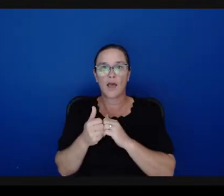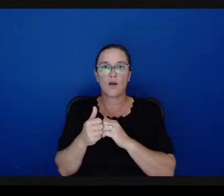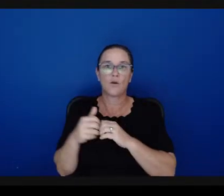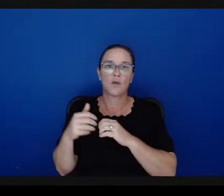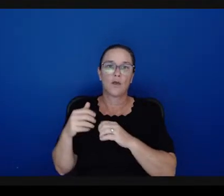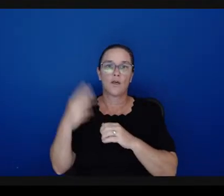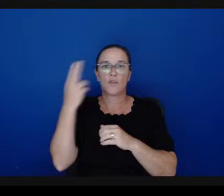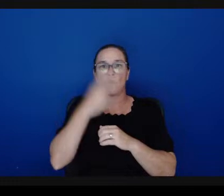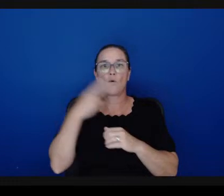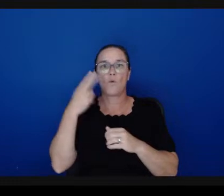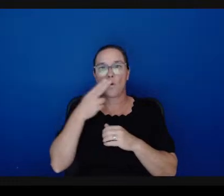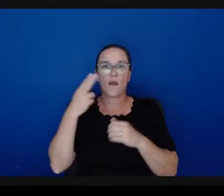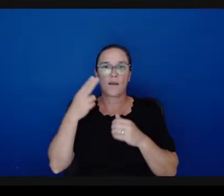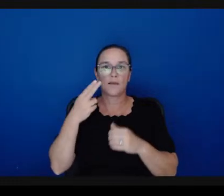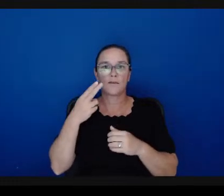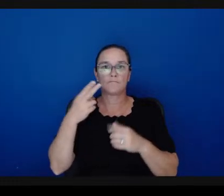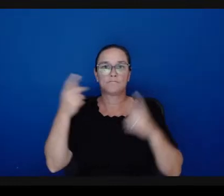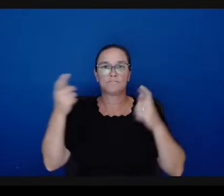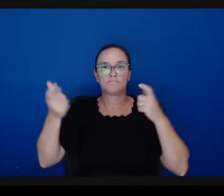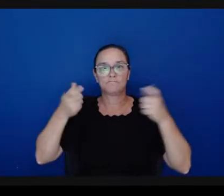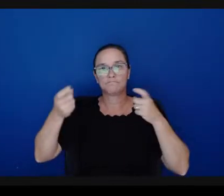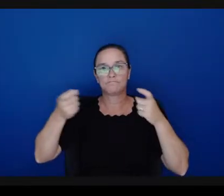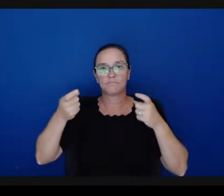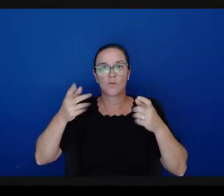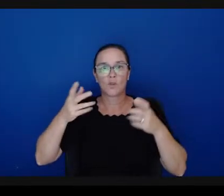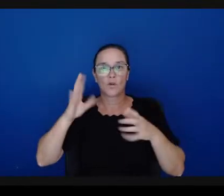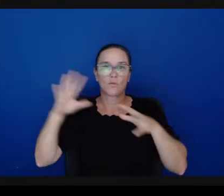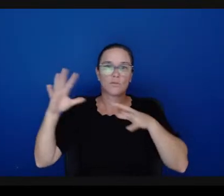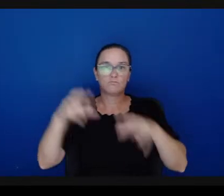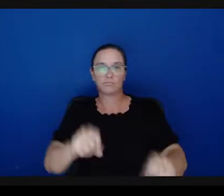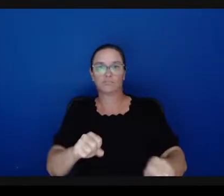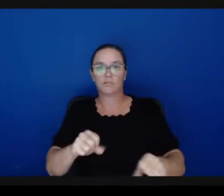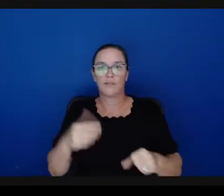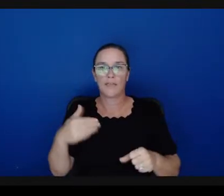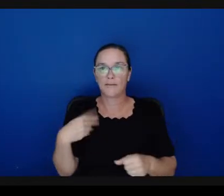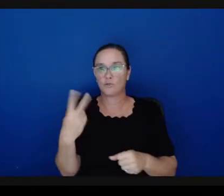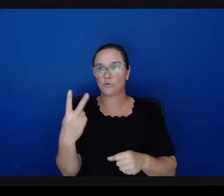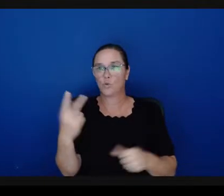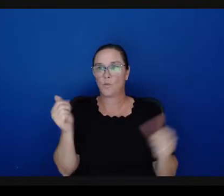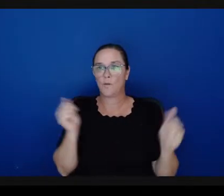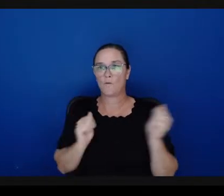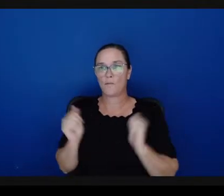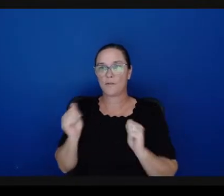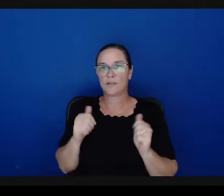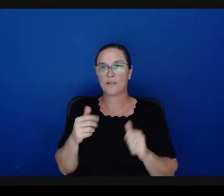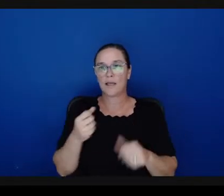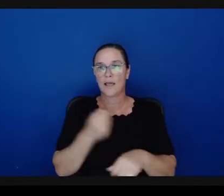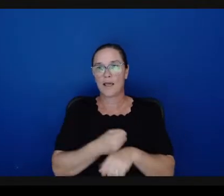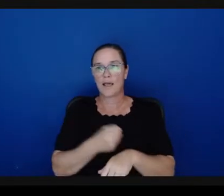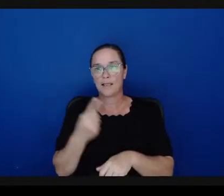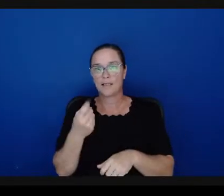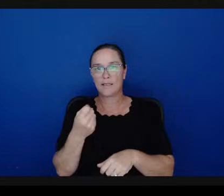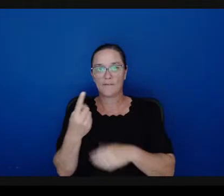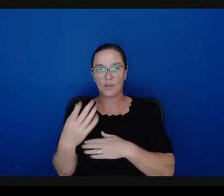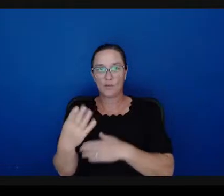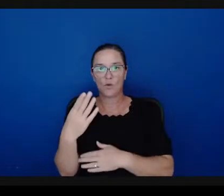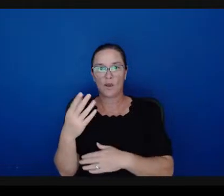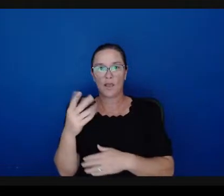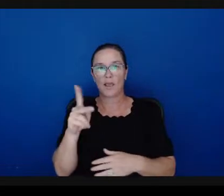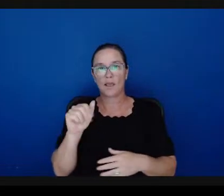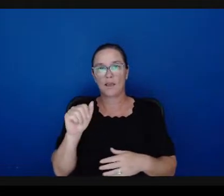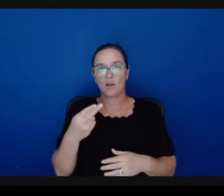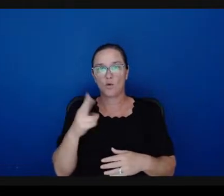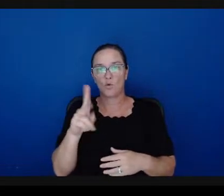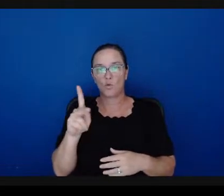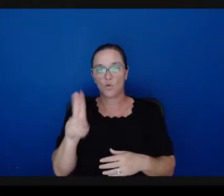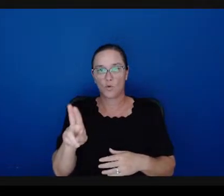1893. There are 2 performances. So if you missed this one, there will be another one. That's 11 a.m. down at the Kahuku Visitor Center or